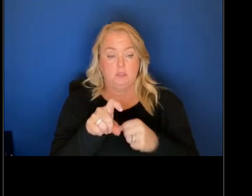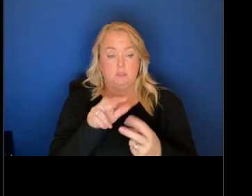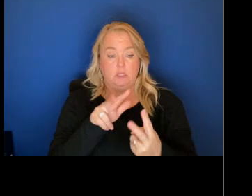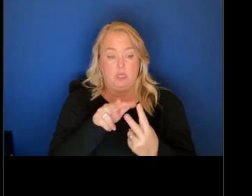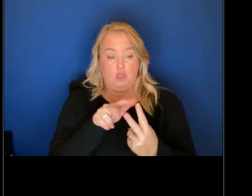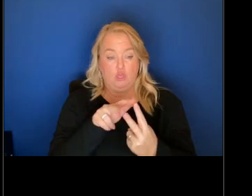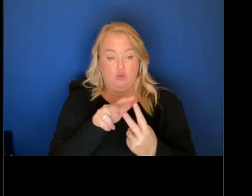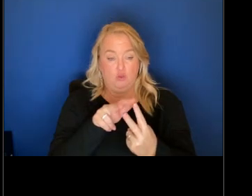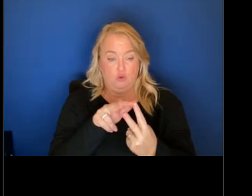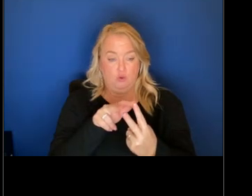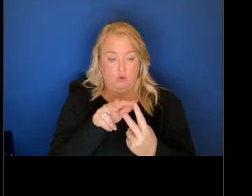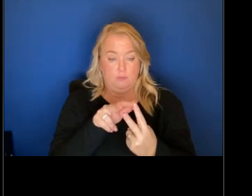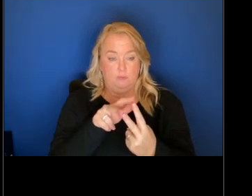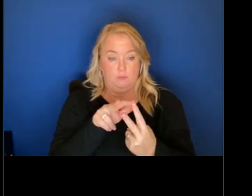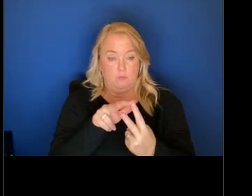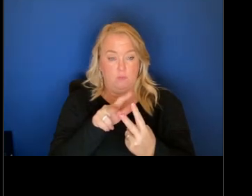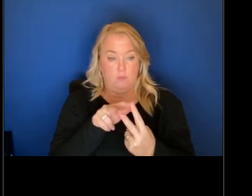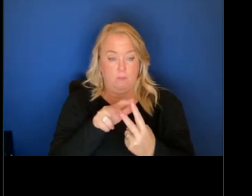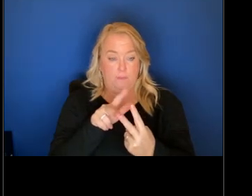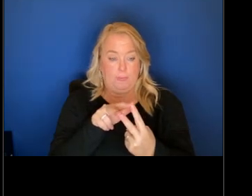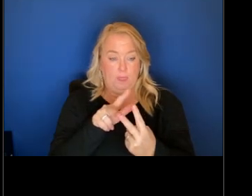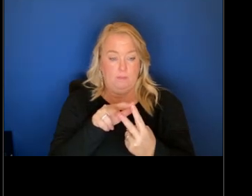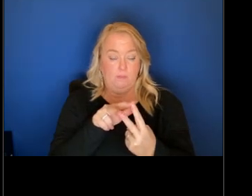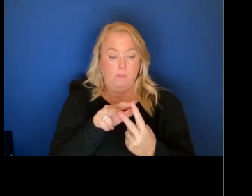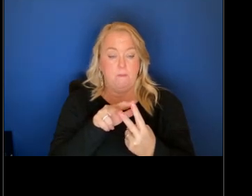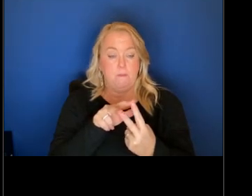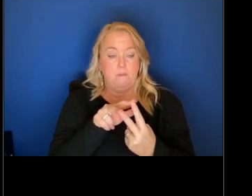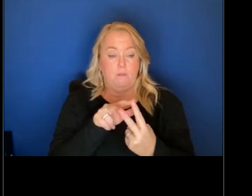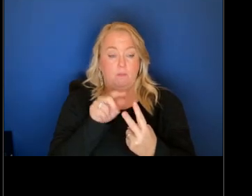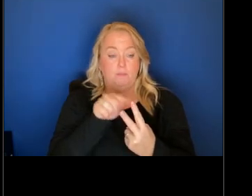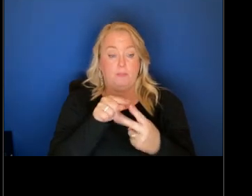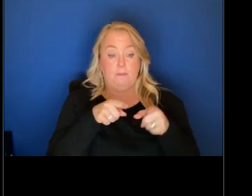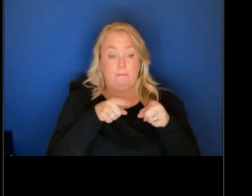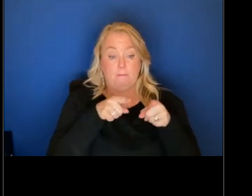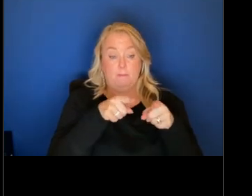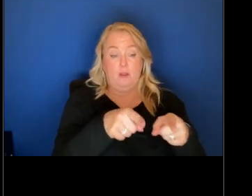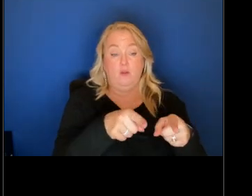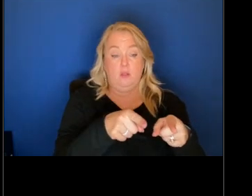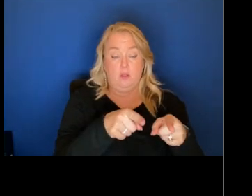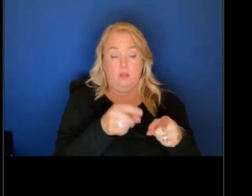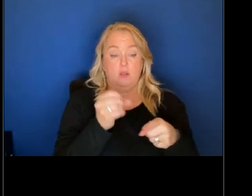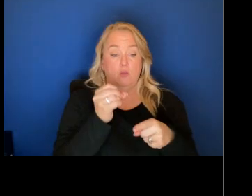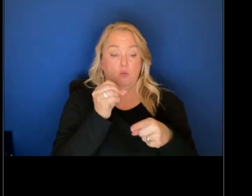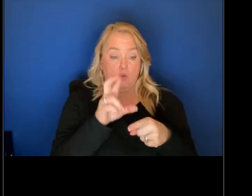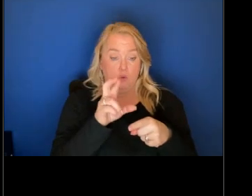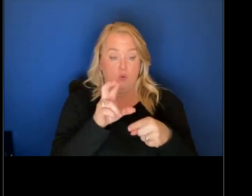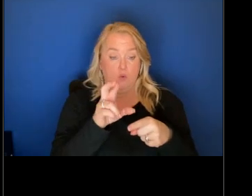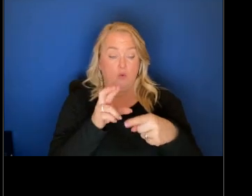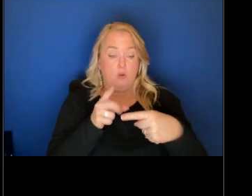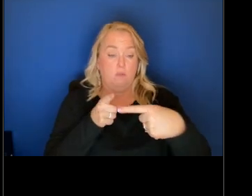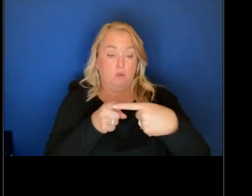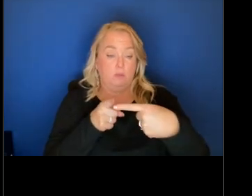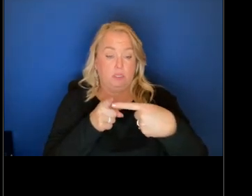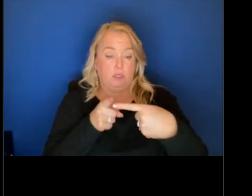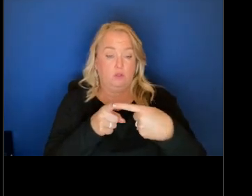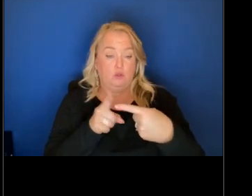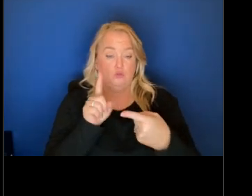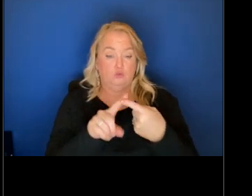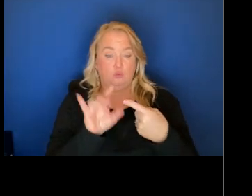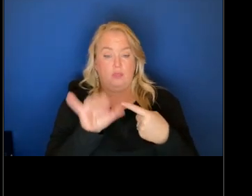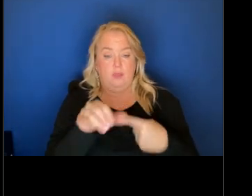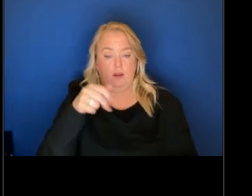be oriented in either one of two positions, parallel or